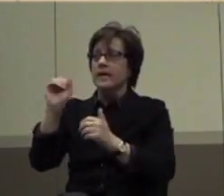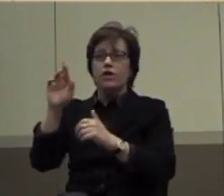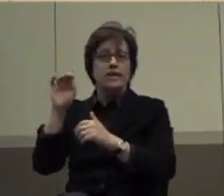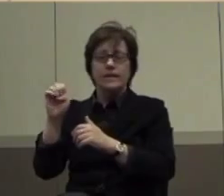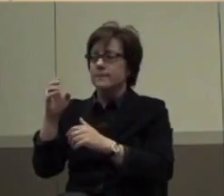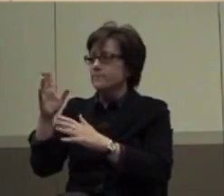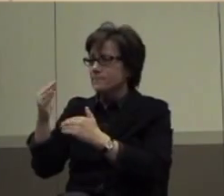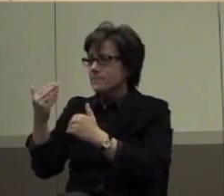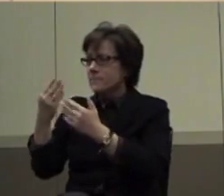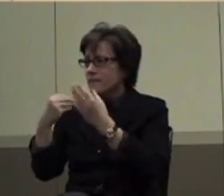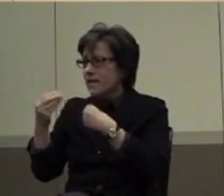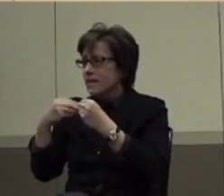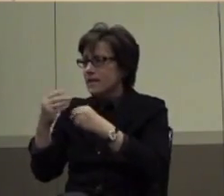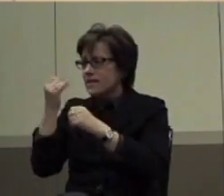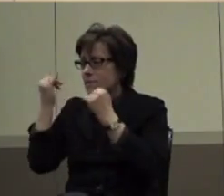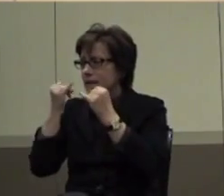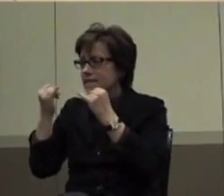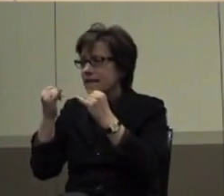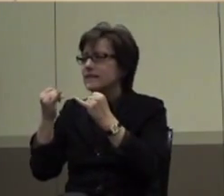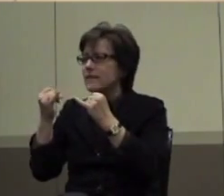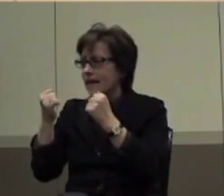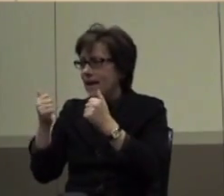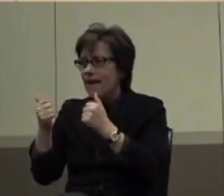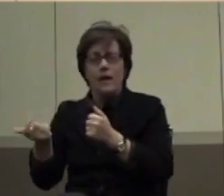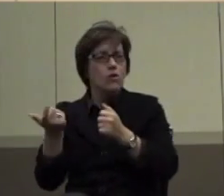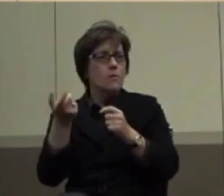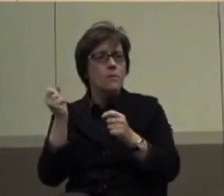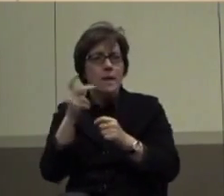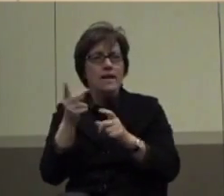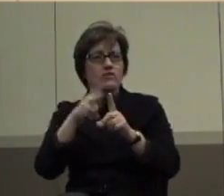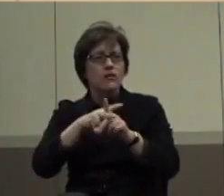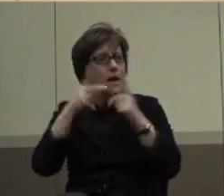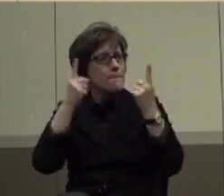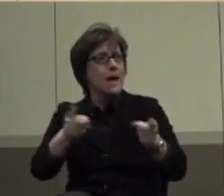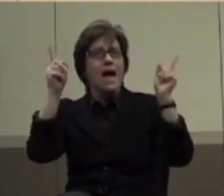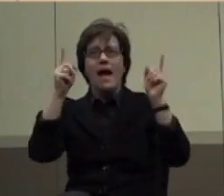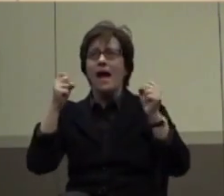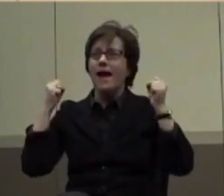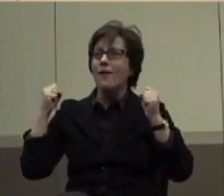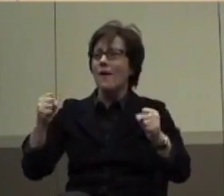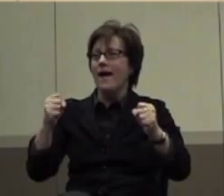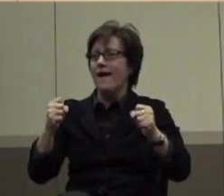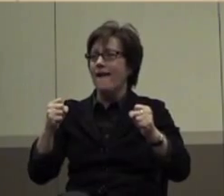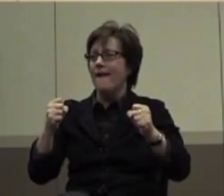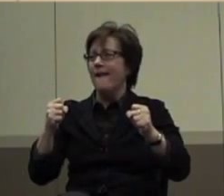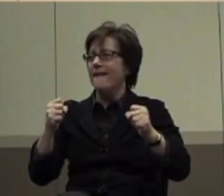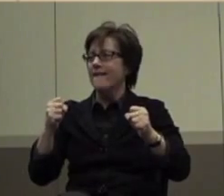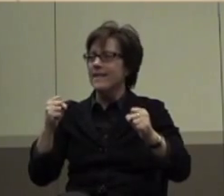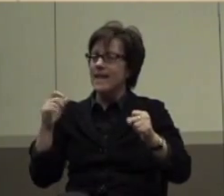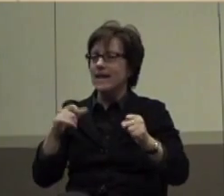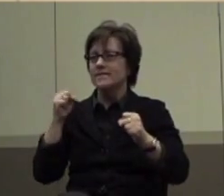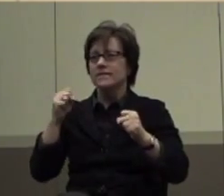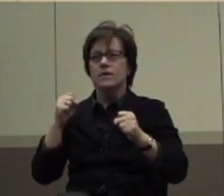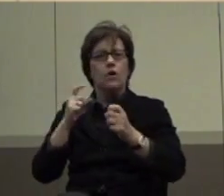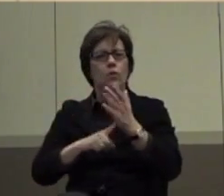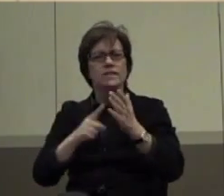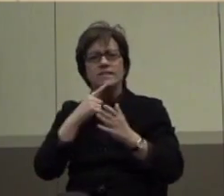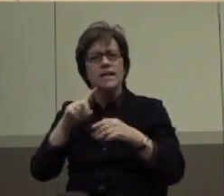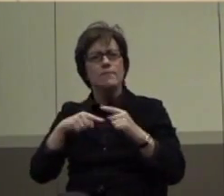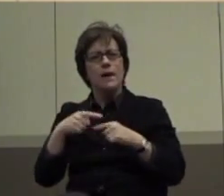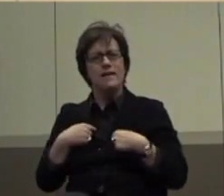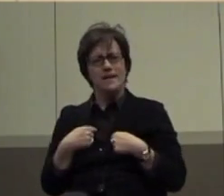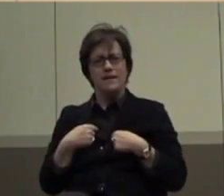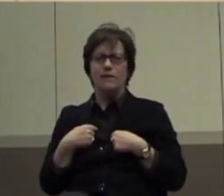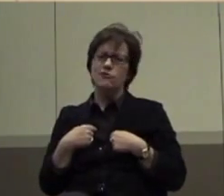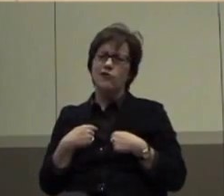one, I go back and I try it, and works just like that. Damn. Okay? And what does that say about me? So